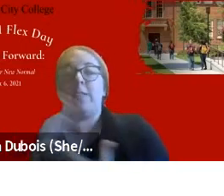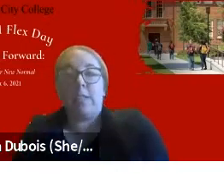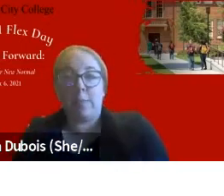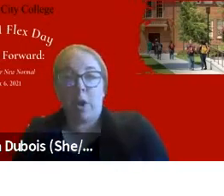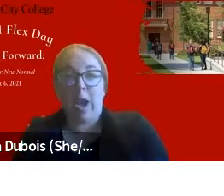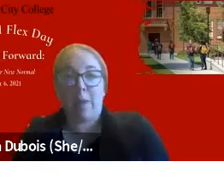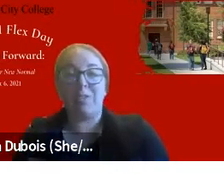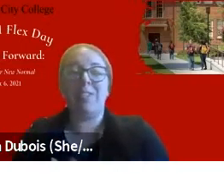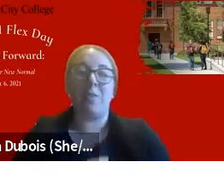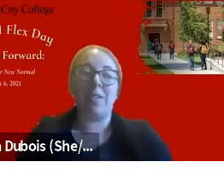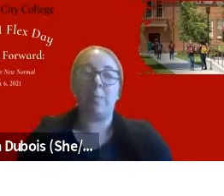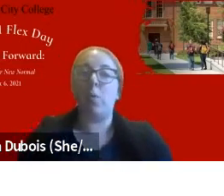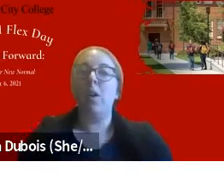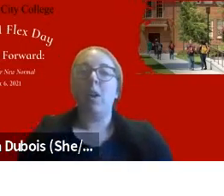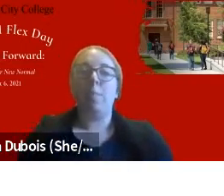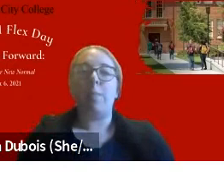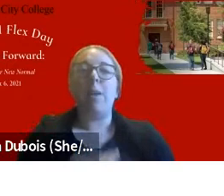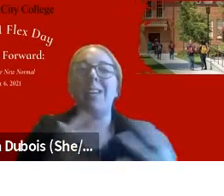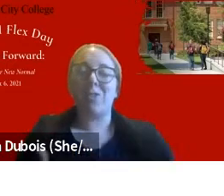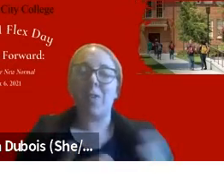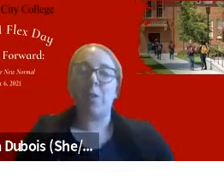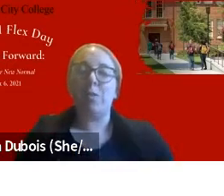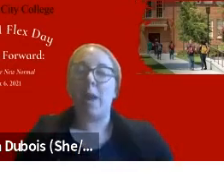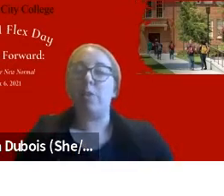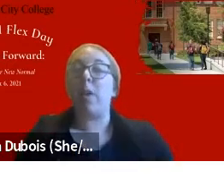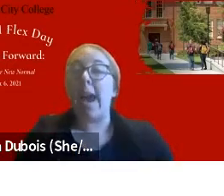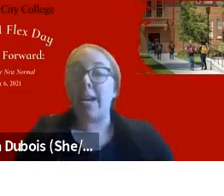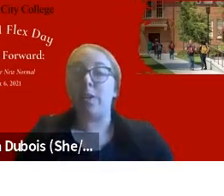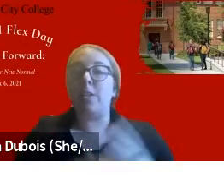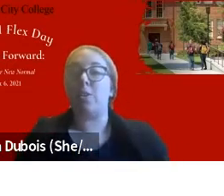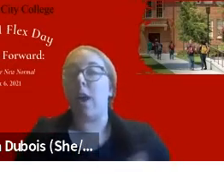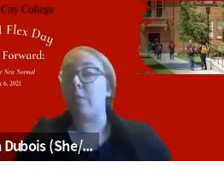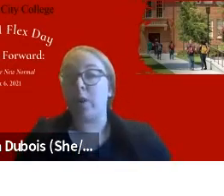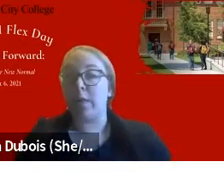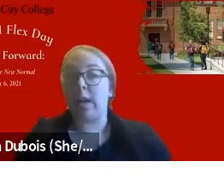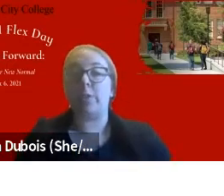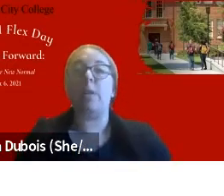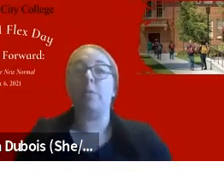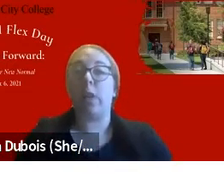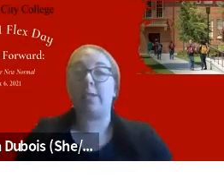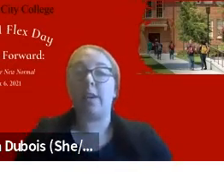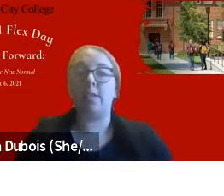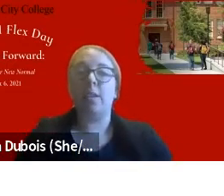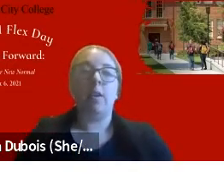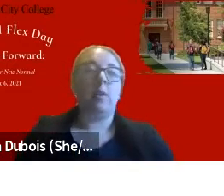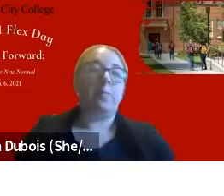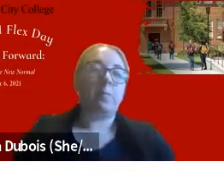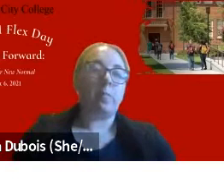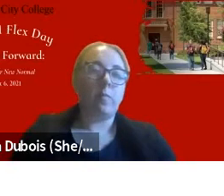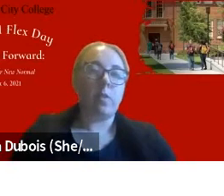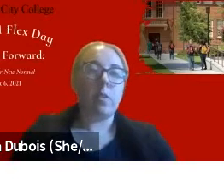a laugh and see some auto captions, to give you an example, but making sure that those captions are accurate to make sure everyone in the classroom has full access.